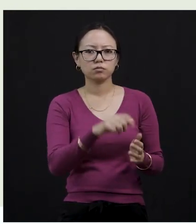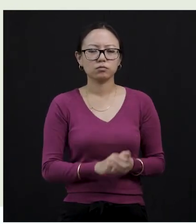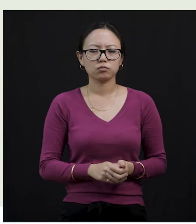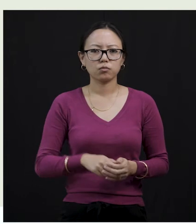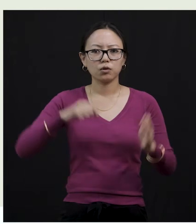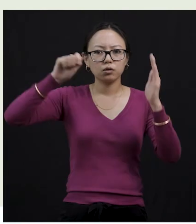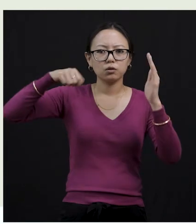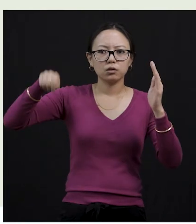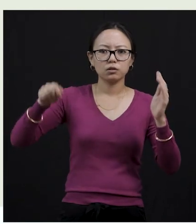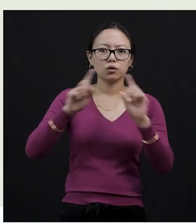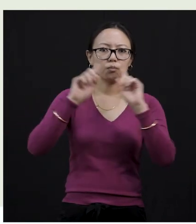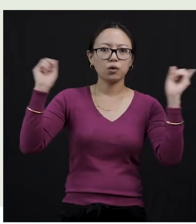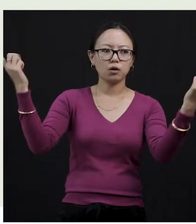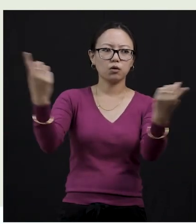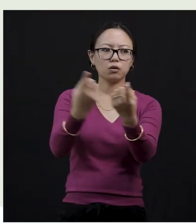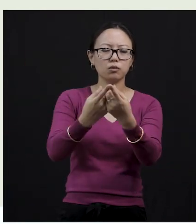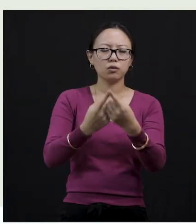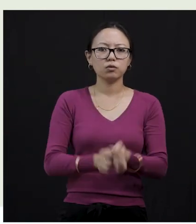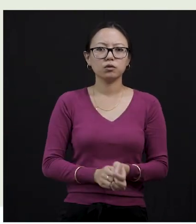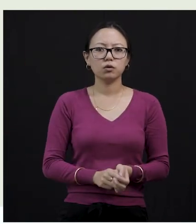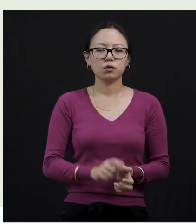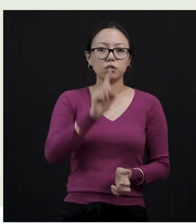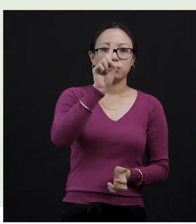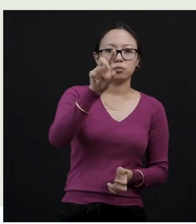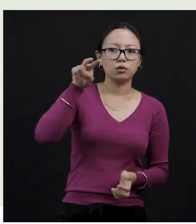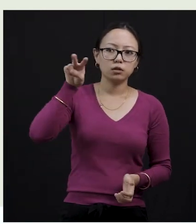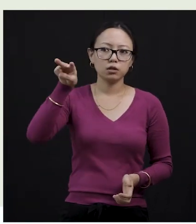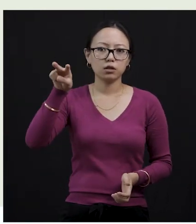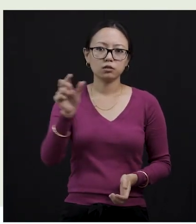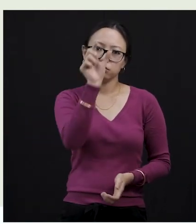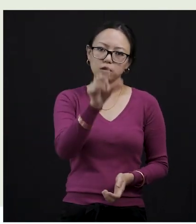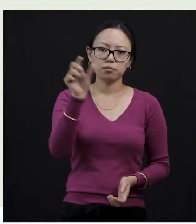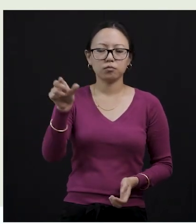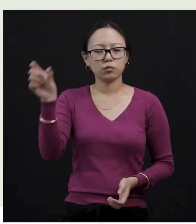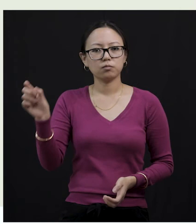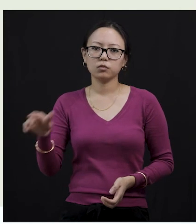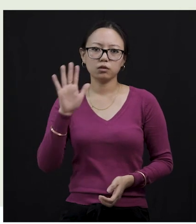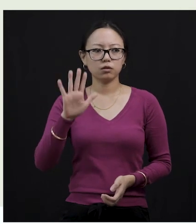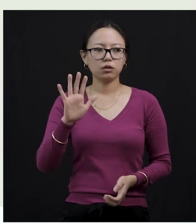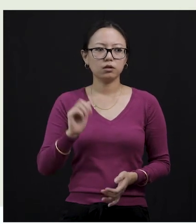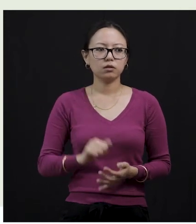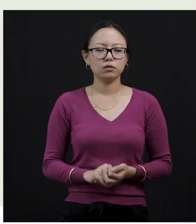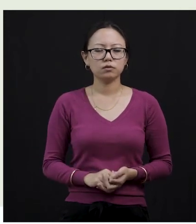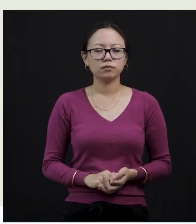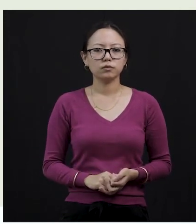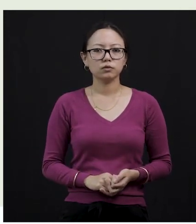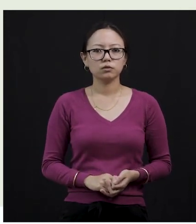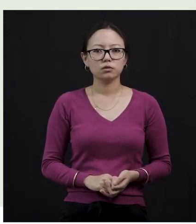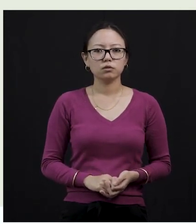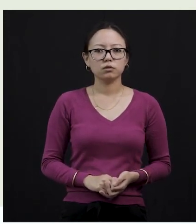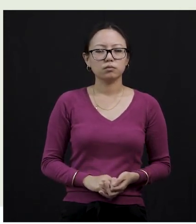hall, there are 100 people. How many people are there in cinema hall? 100 people. Total number of the people